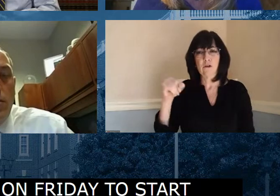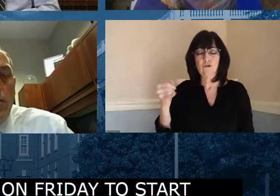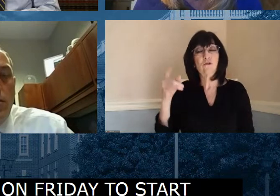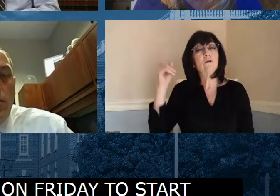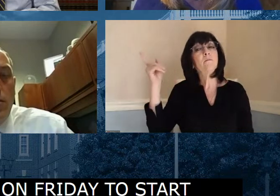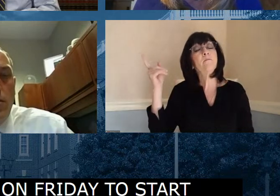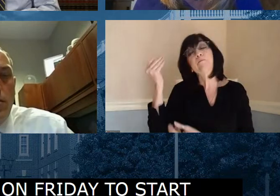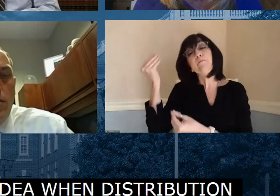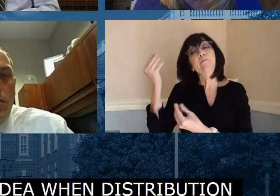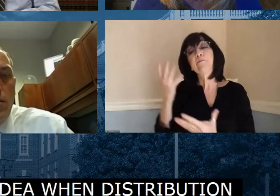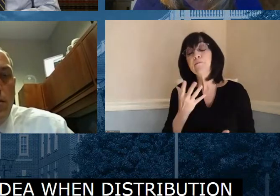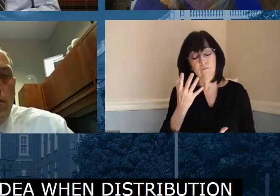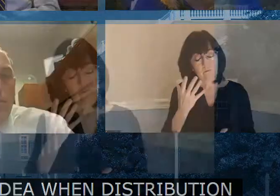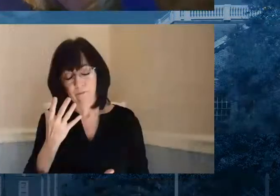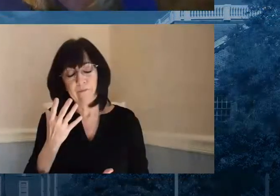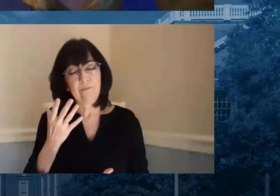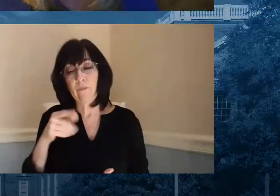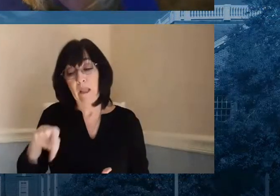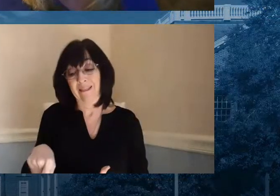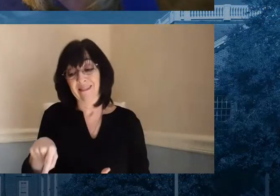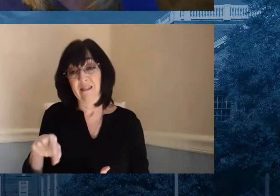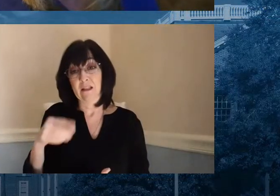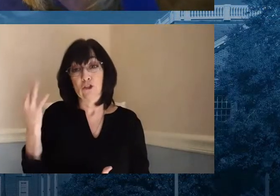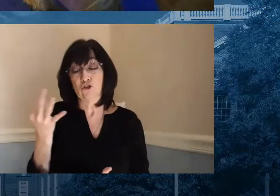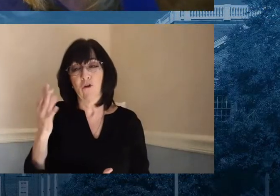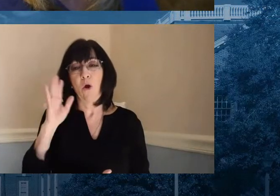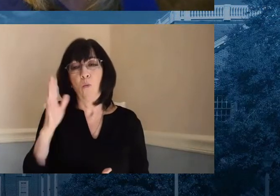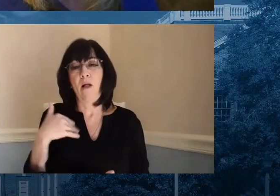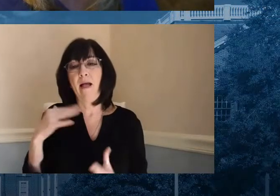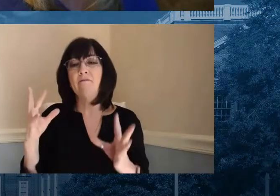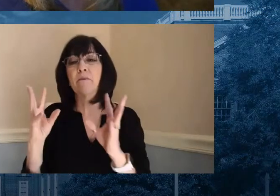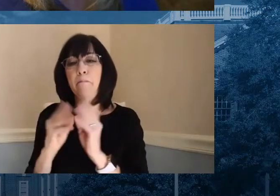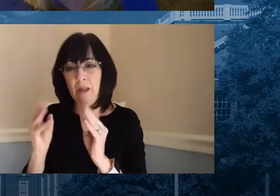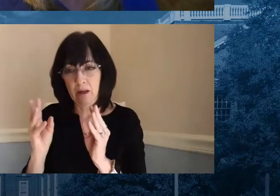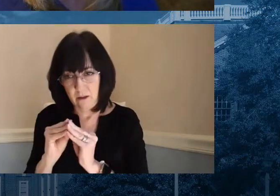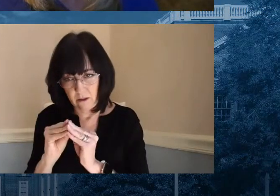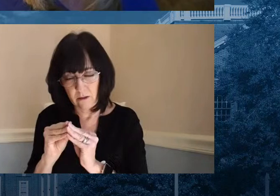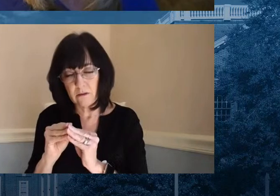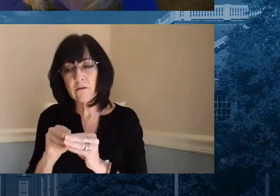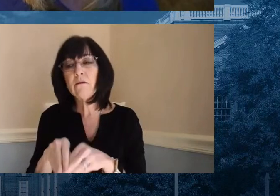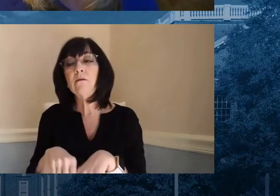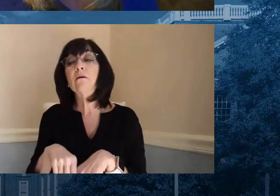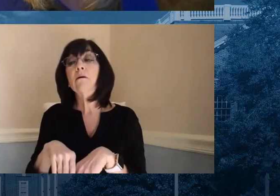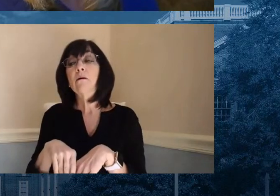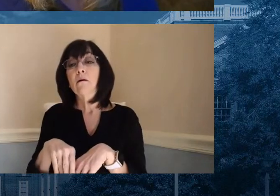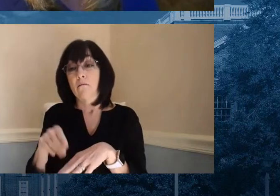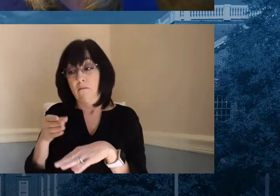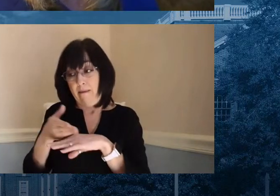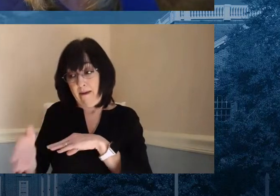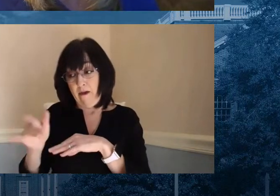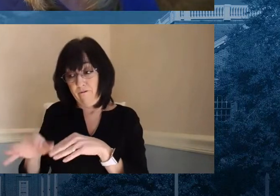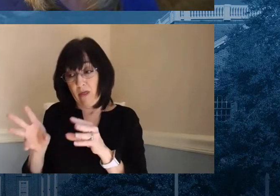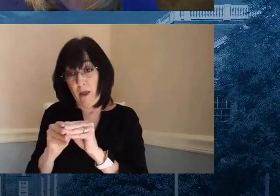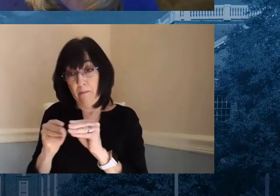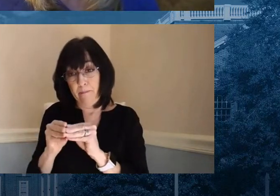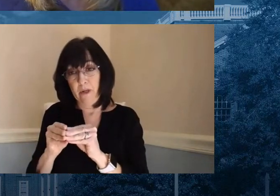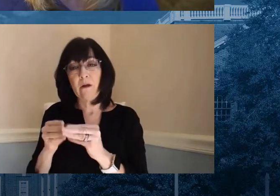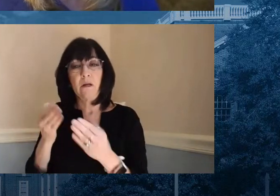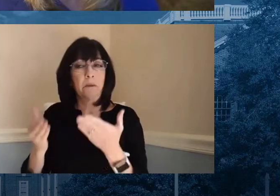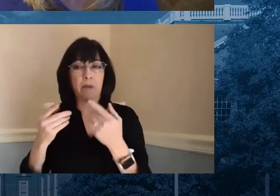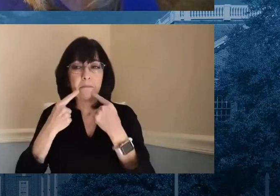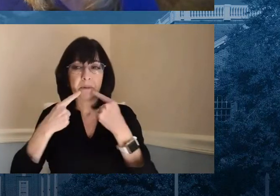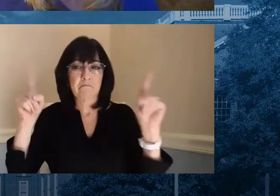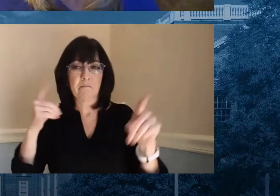meeting on Friday, and then Friday or Saturday, there's an expectation that some information release will occur